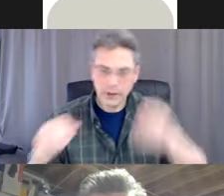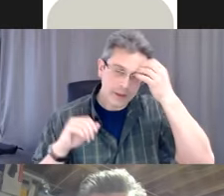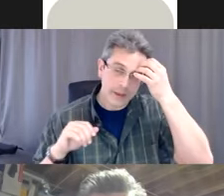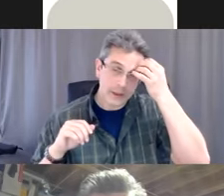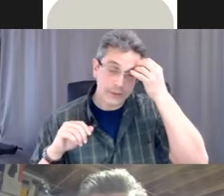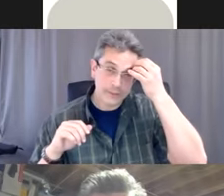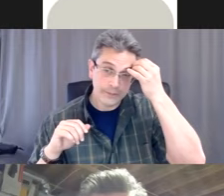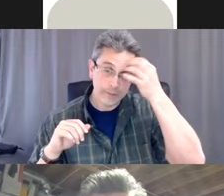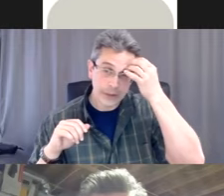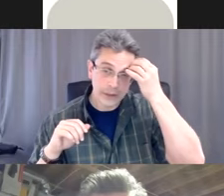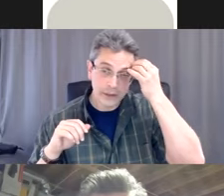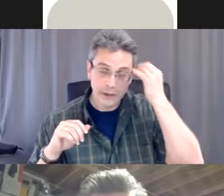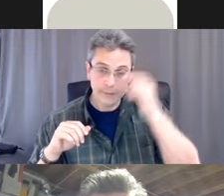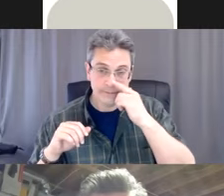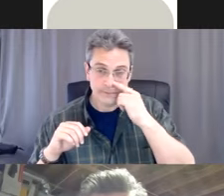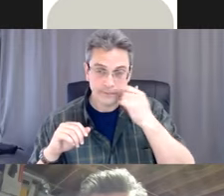Thank you.